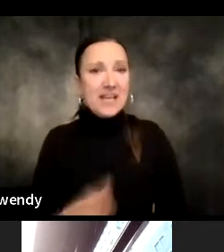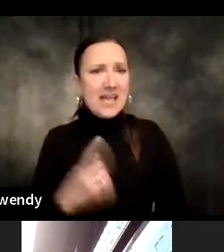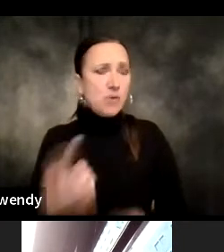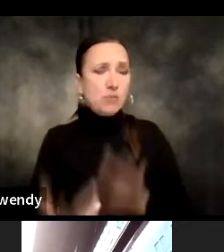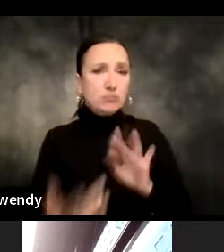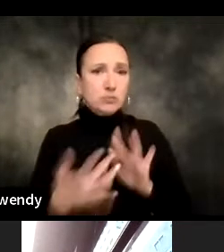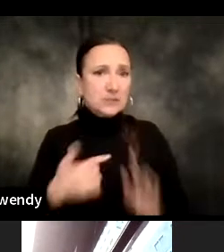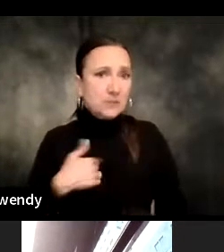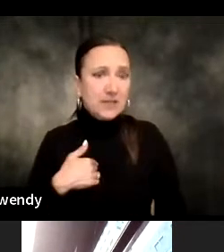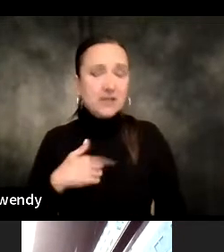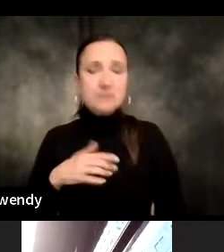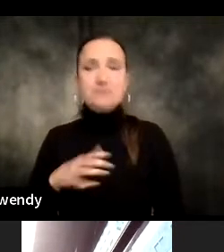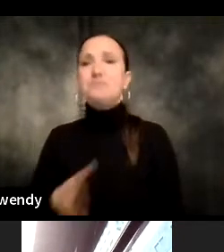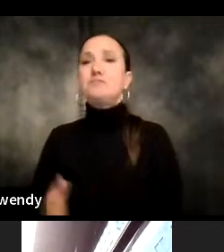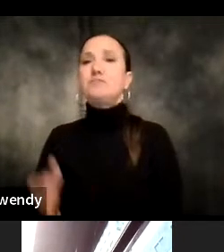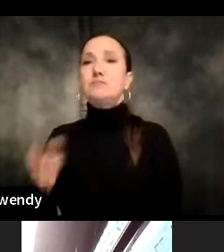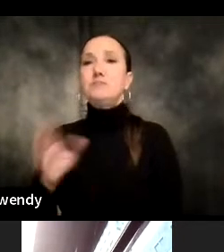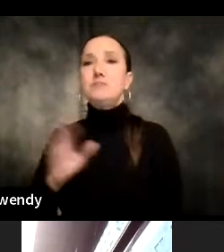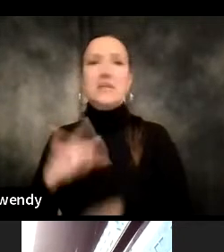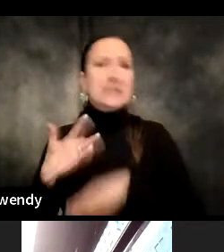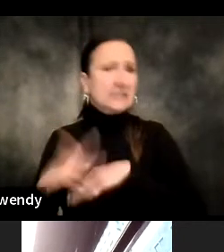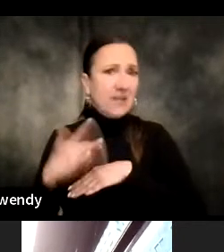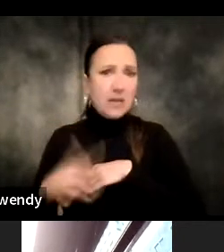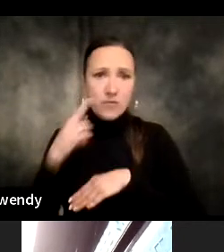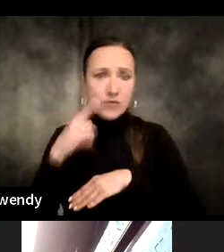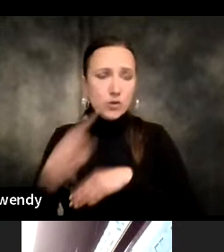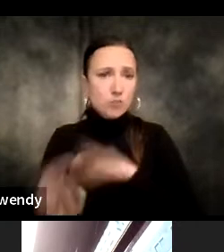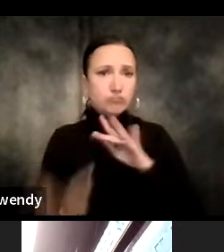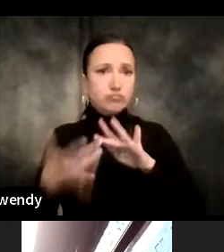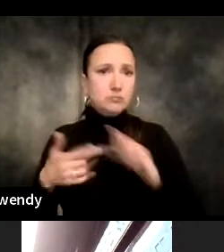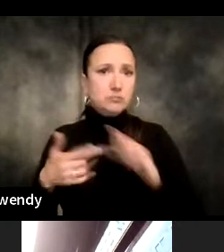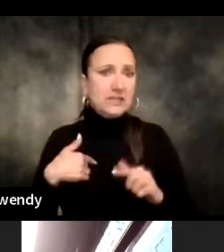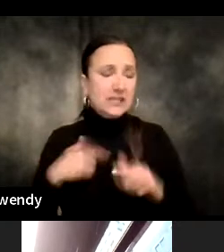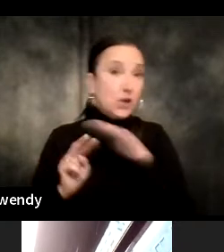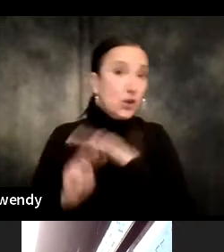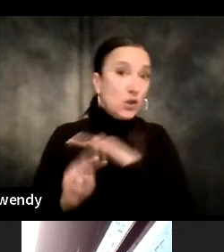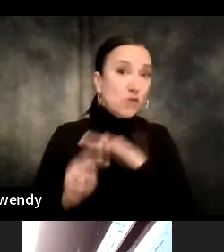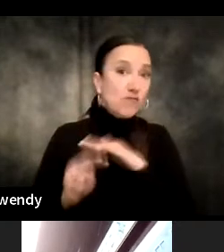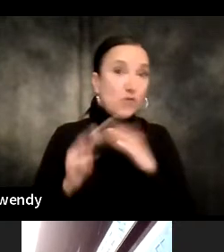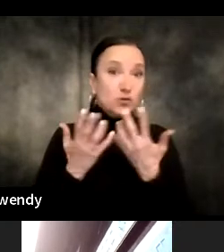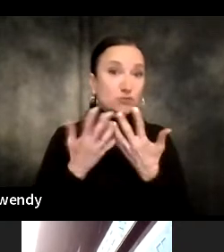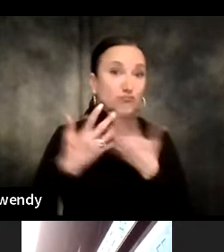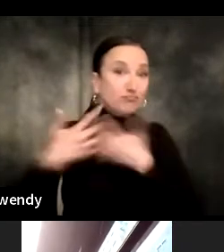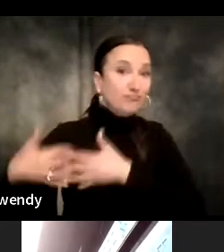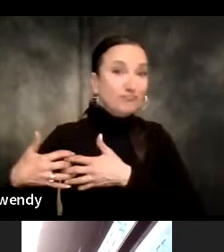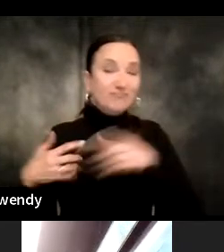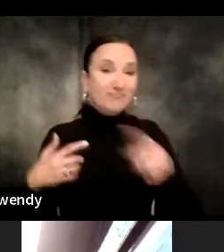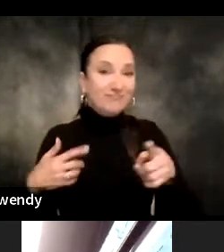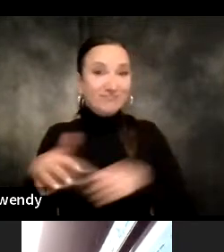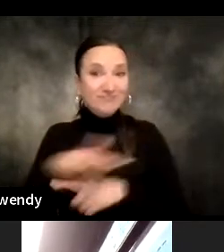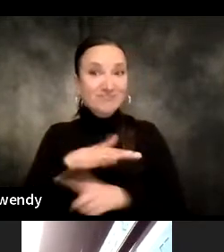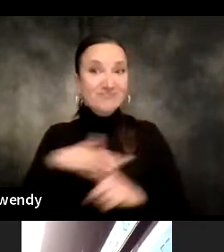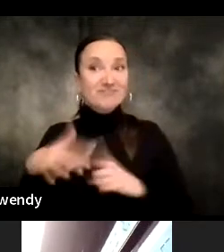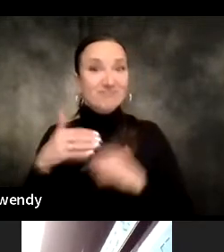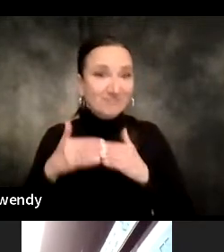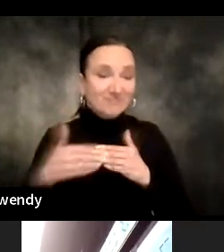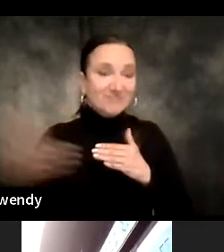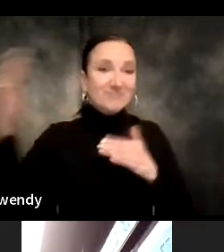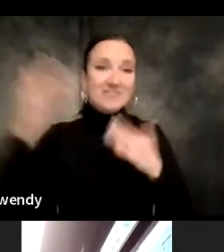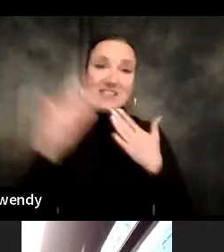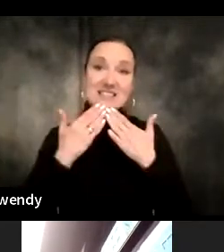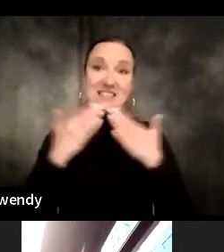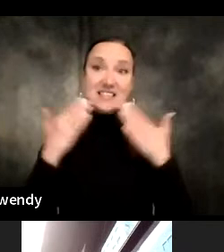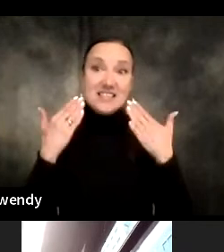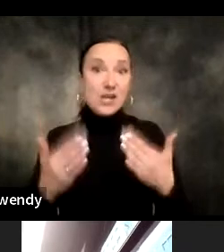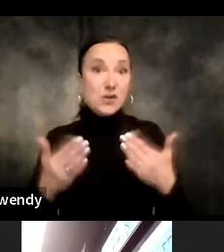contact with me, my contact information is available for you. And I look forward to working with you, going forward. But thank you so much for